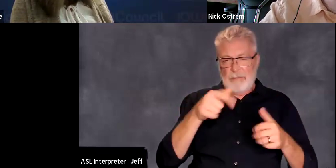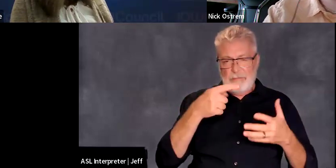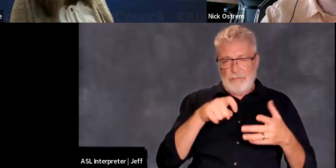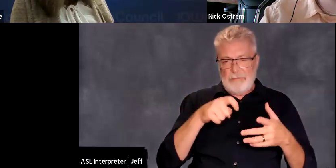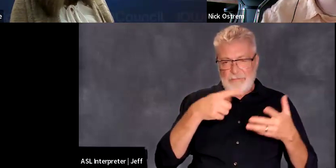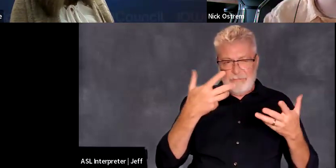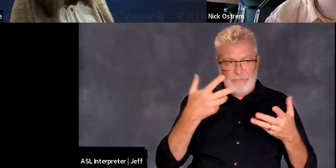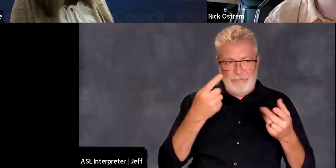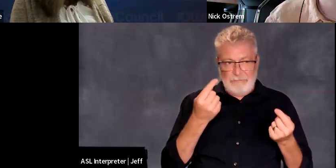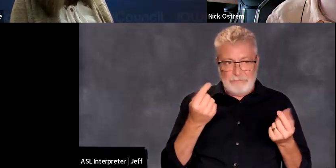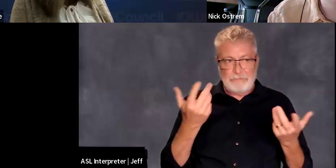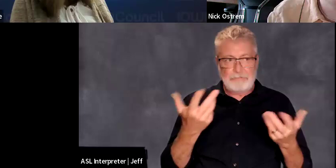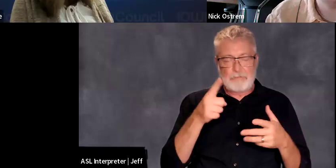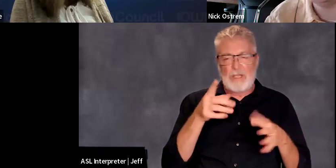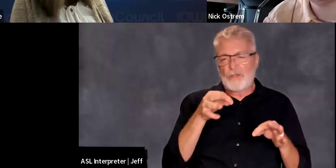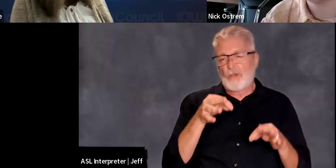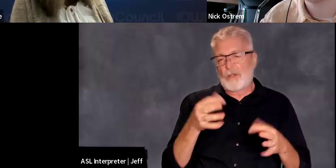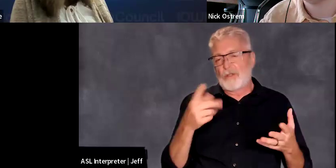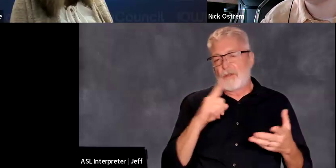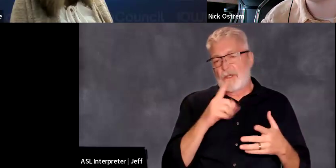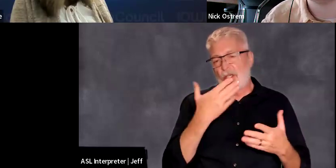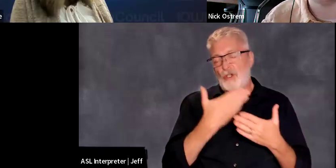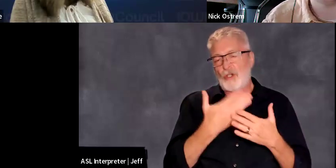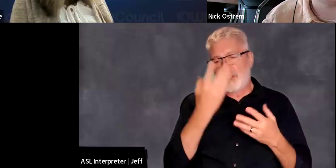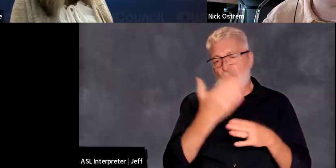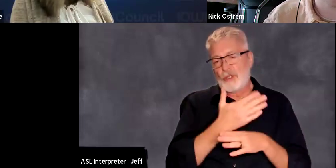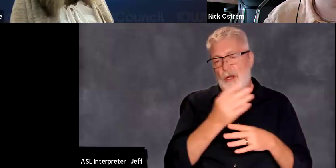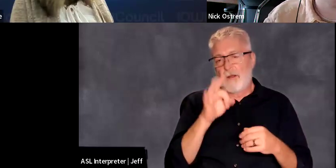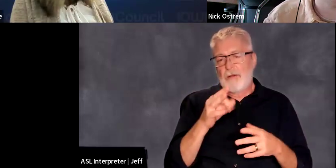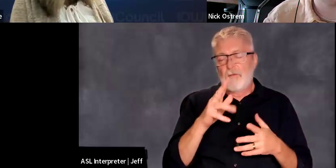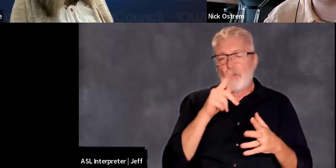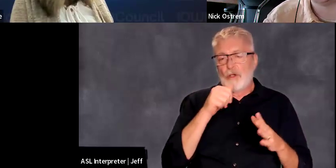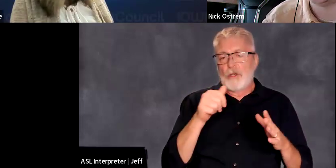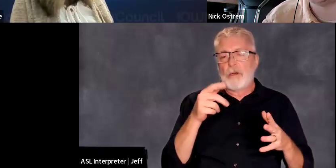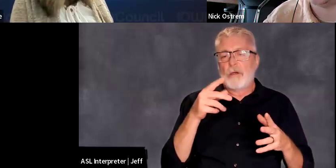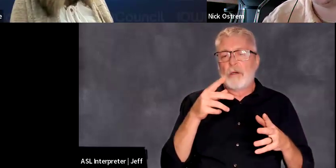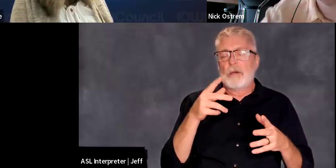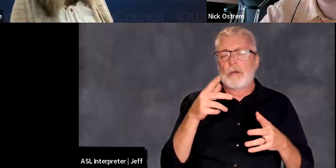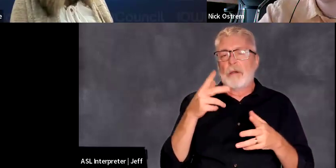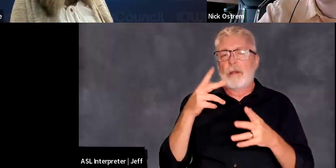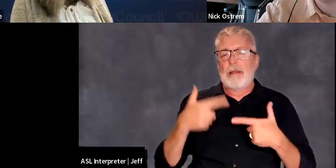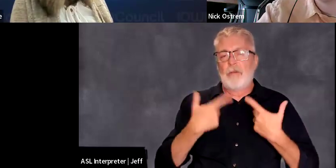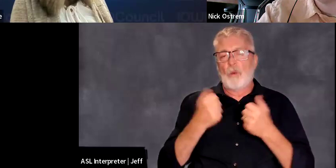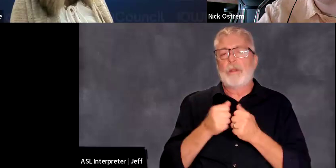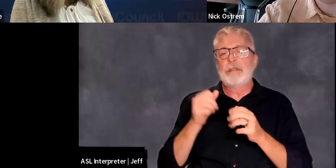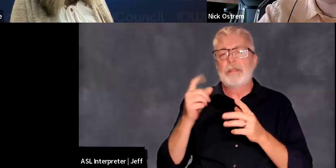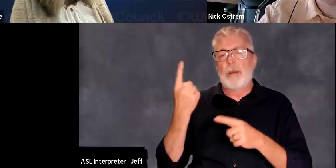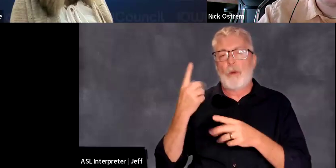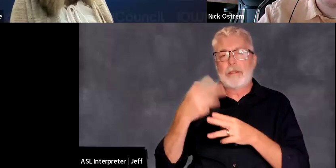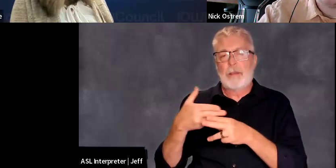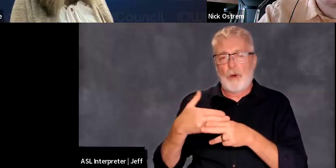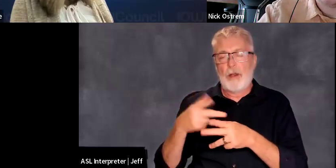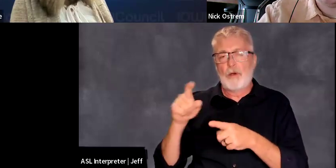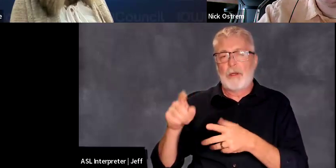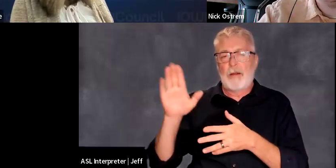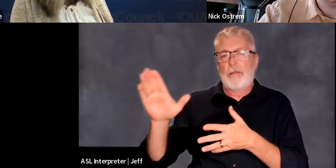them. These instructions are really good to share if you're sheltering with someone and you need their assistance with, whatever it